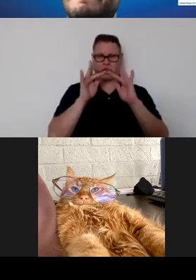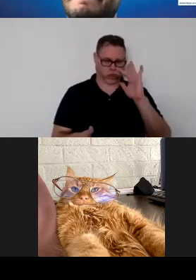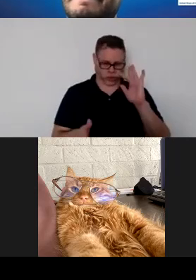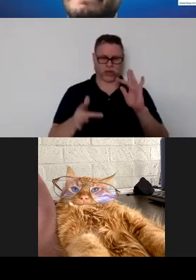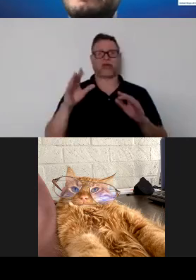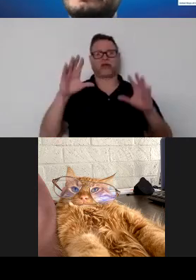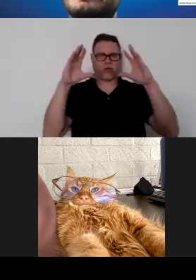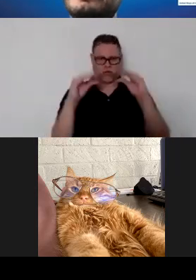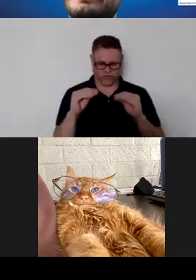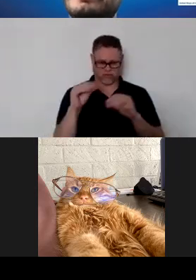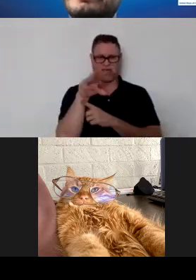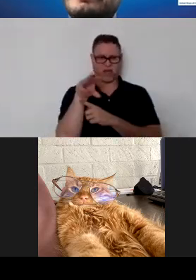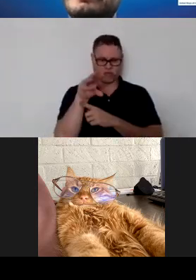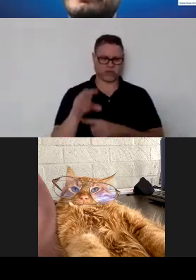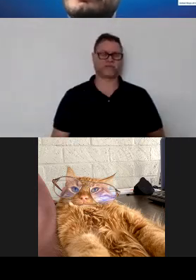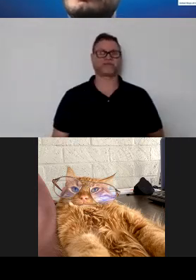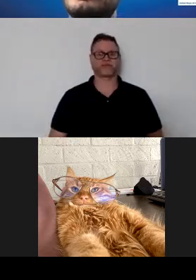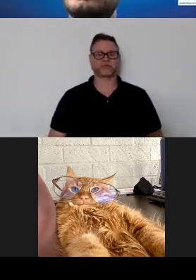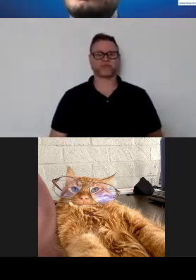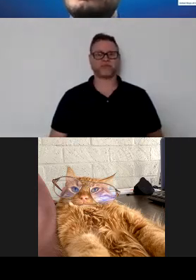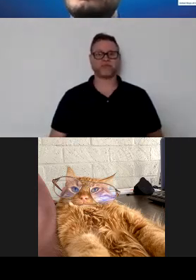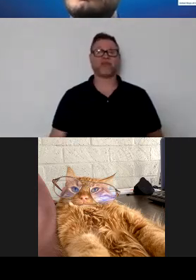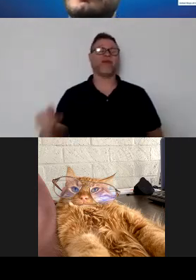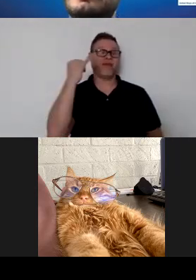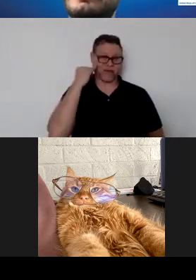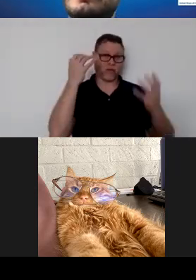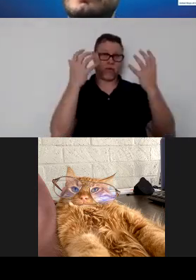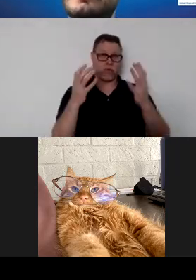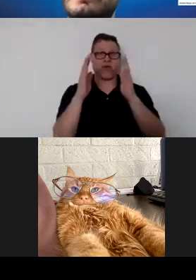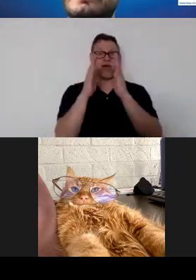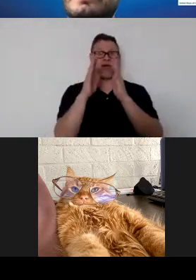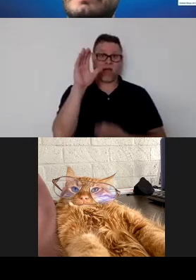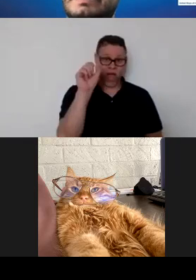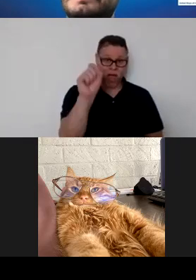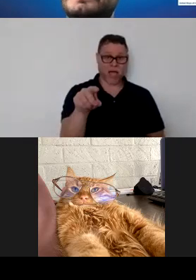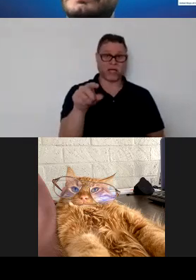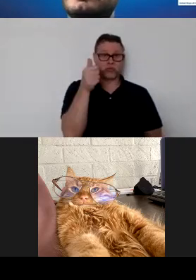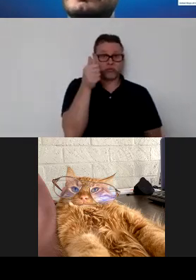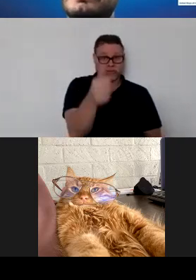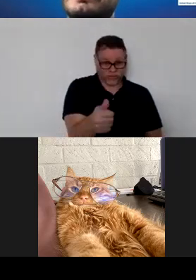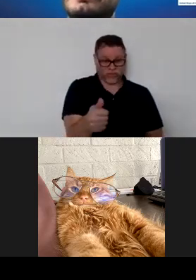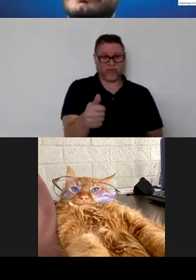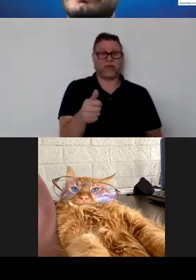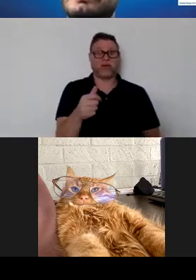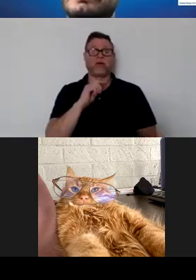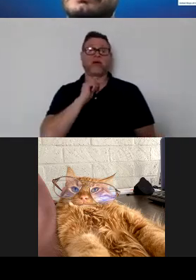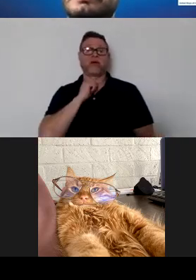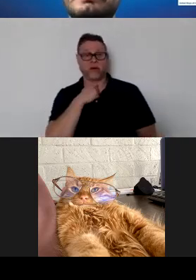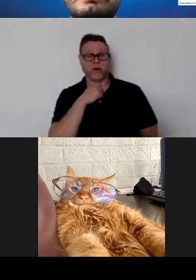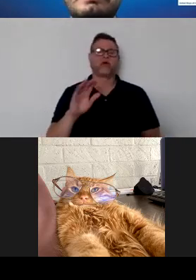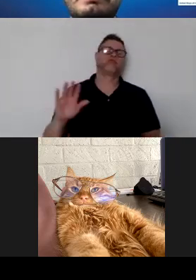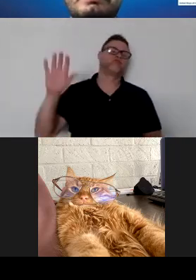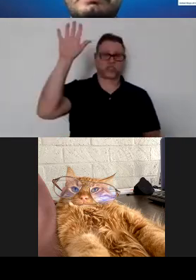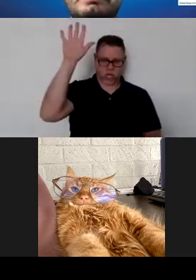off my camera. And if you wanted to ask the question yourself and be unmuted, just raise your